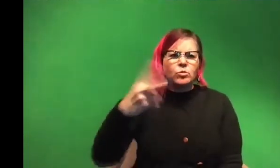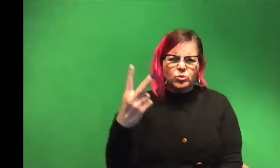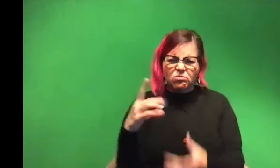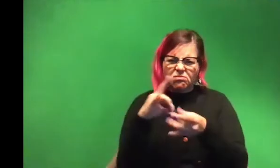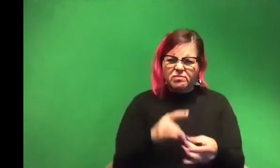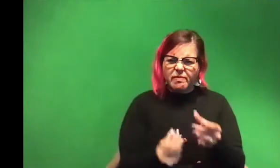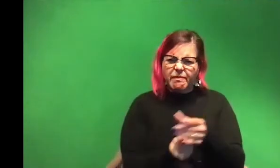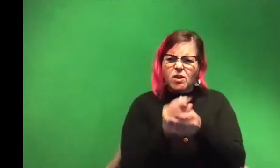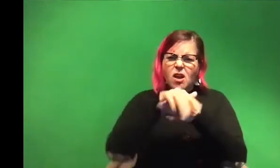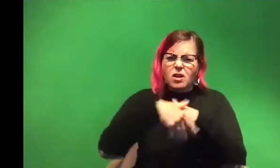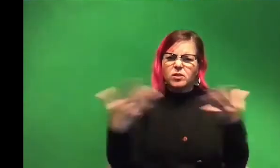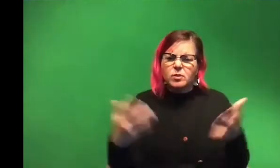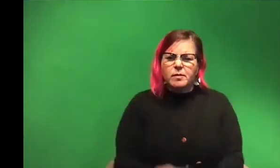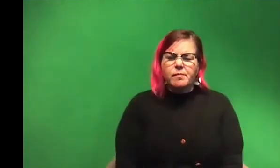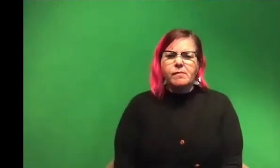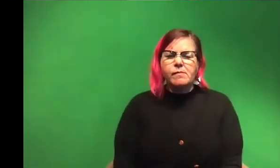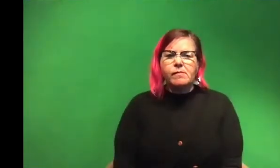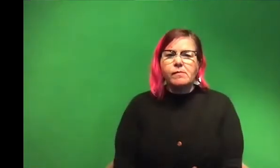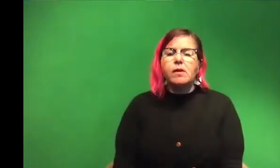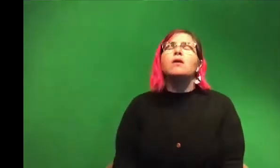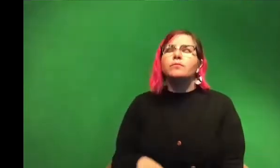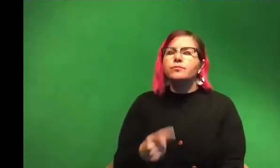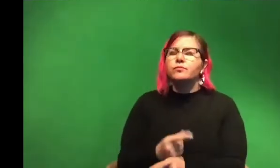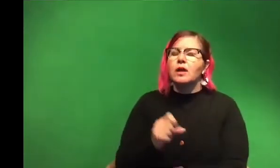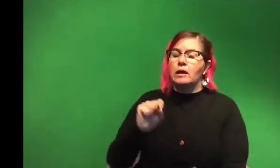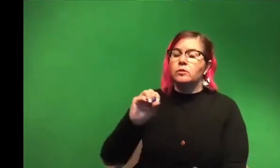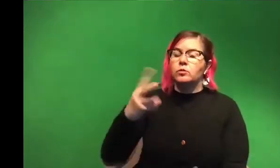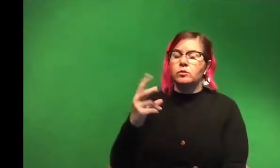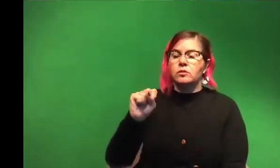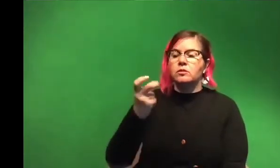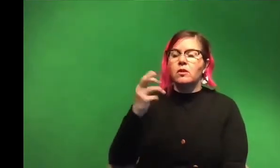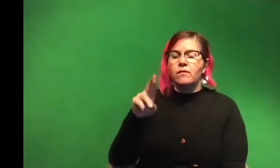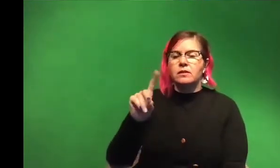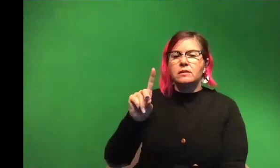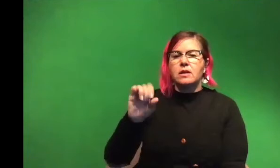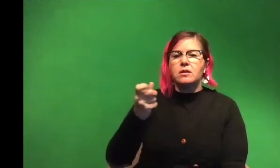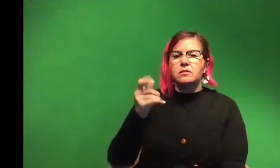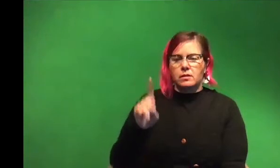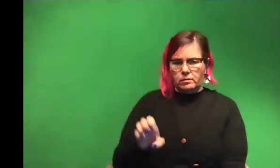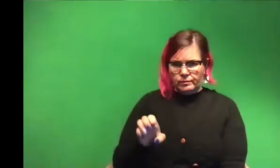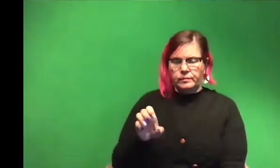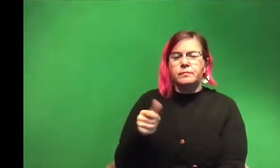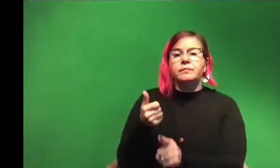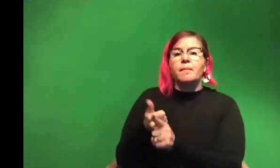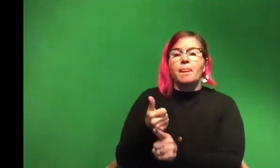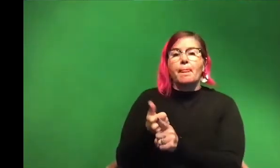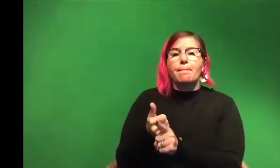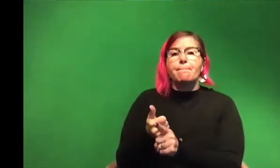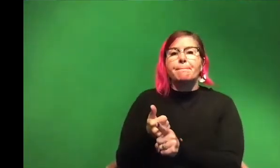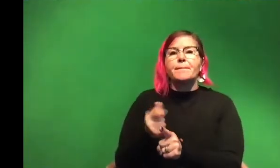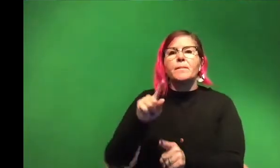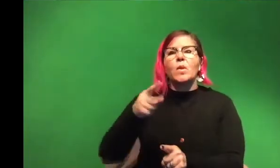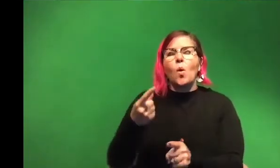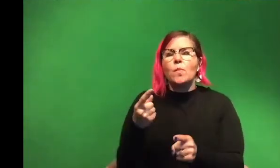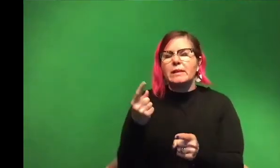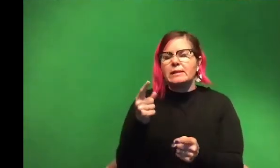with eruptions? Oh, okay. So SO2 is sulfur dioxide. It is It's only lethal